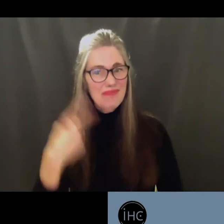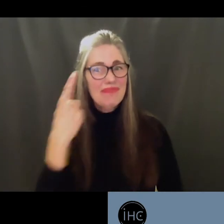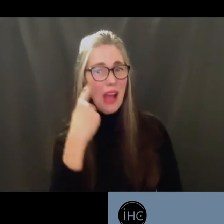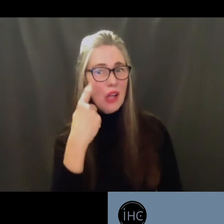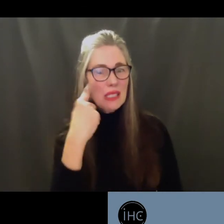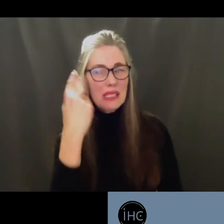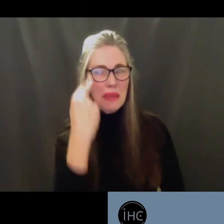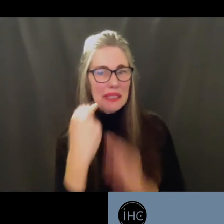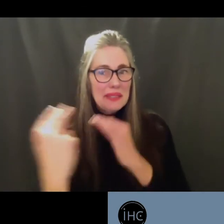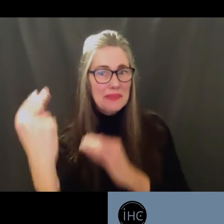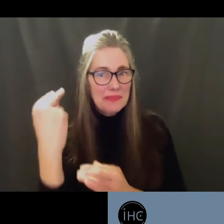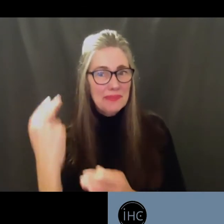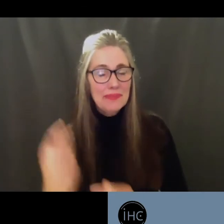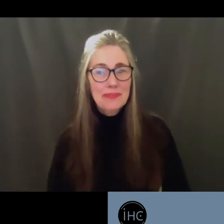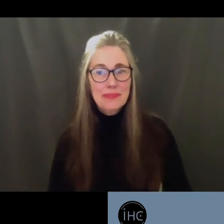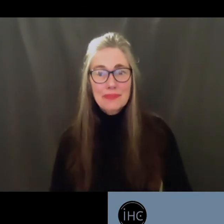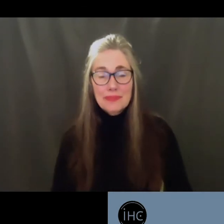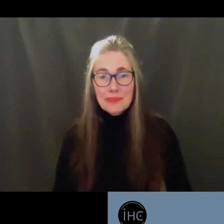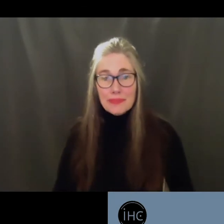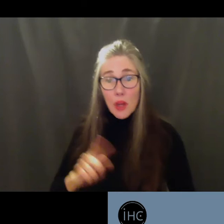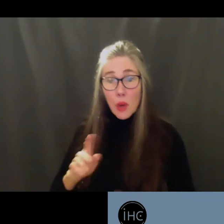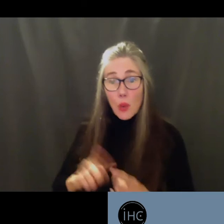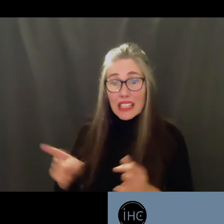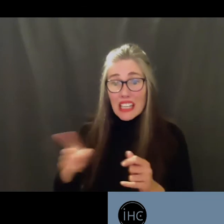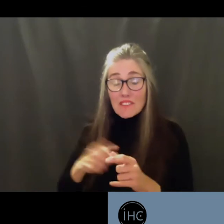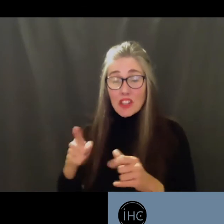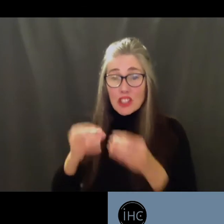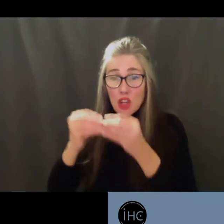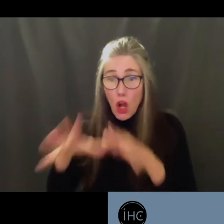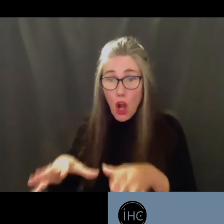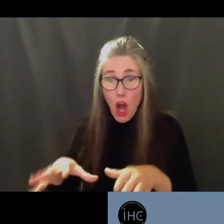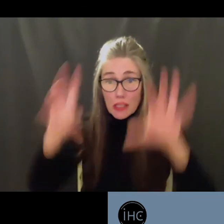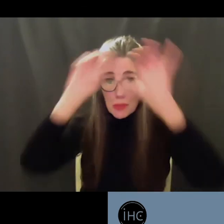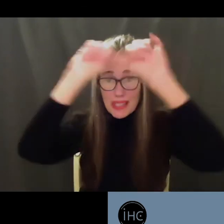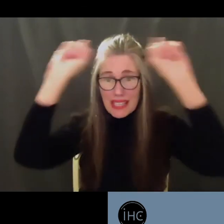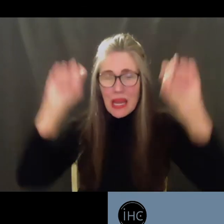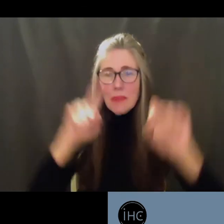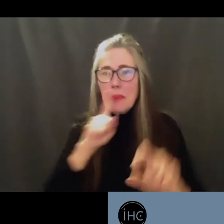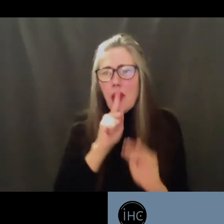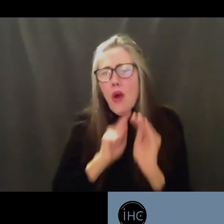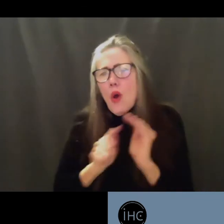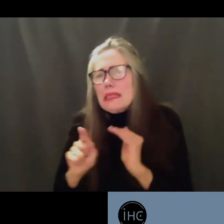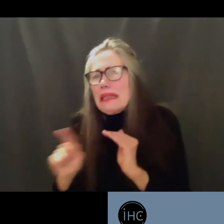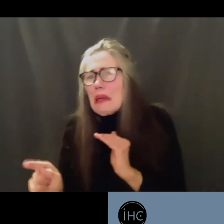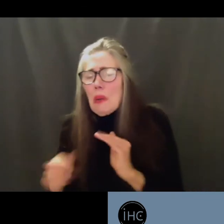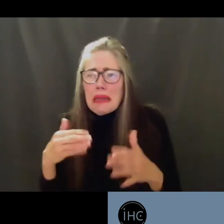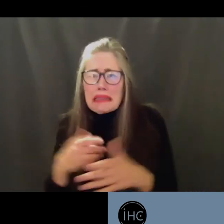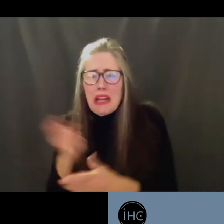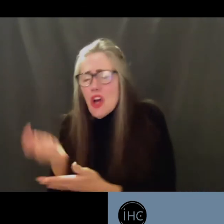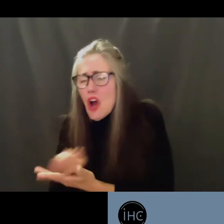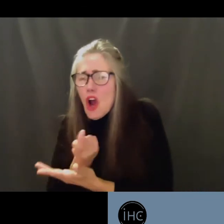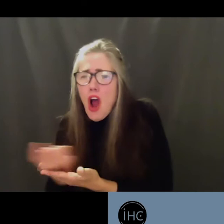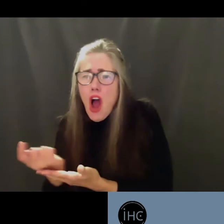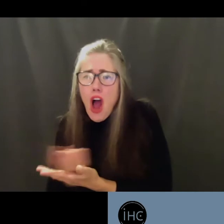he's not somebody. Some people, when he first lost, were saying he was going to slink away in the shadows and just golf. And